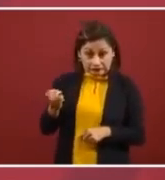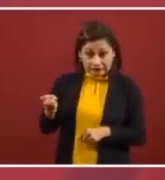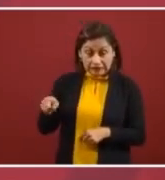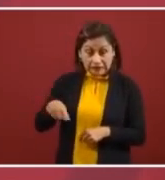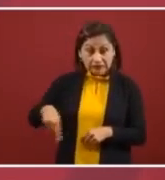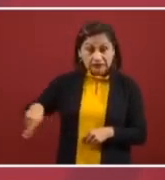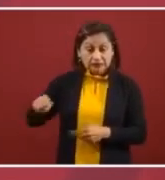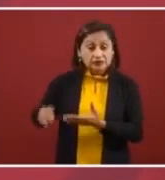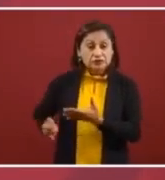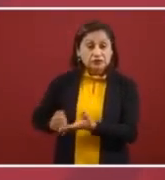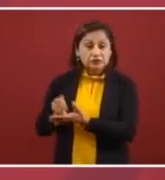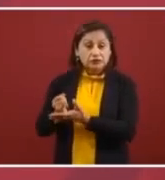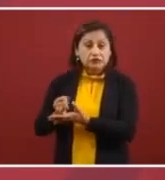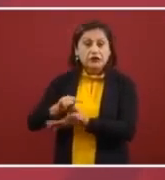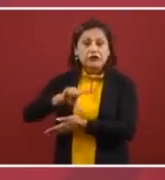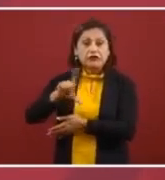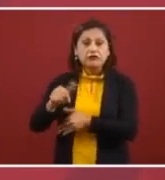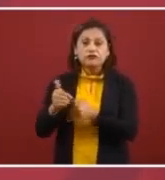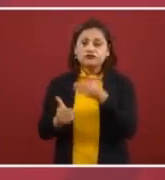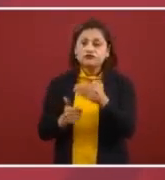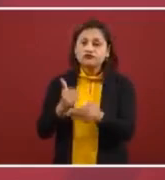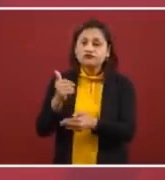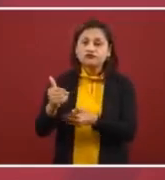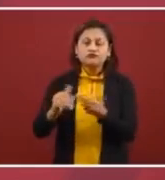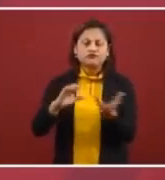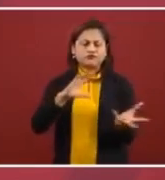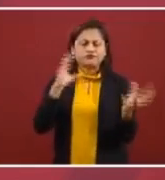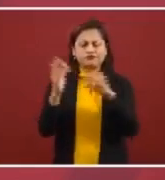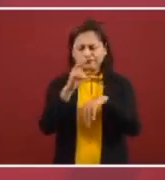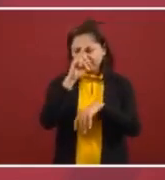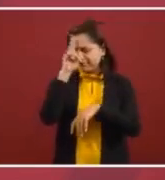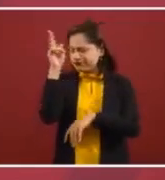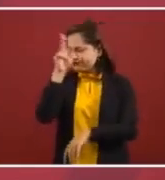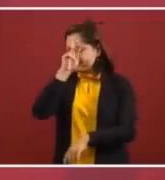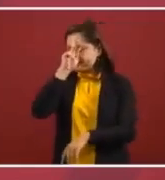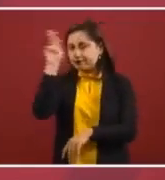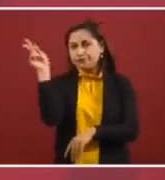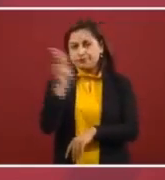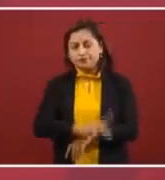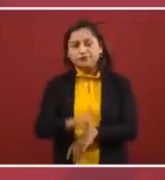produced more violence, lots of suffering,